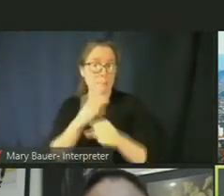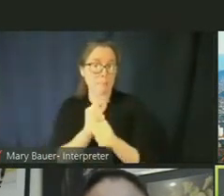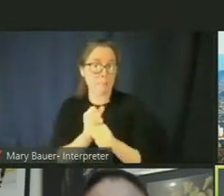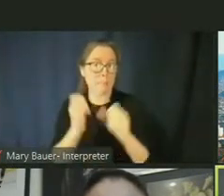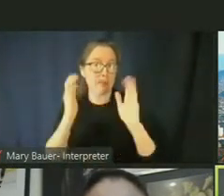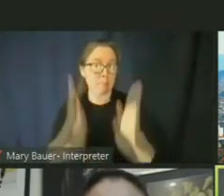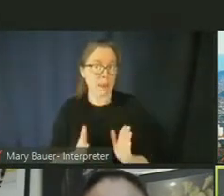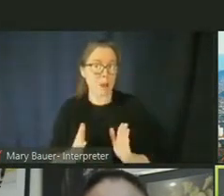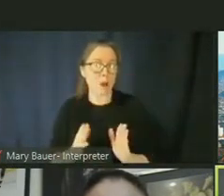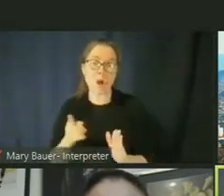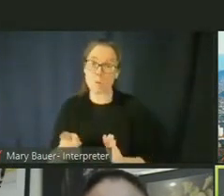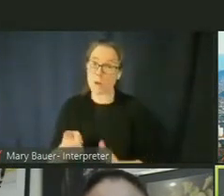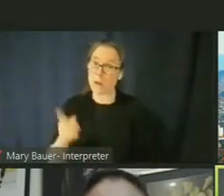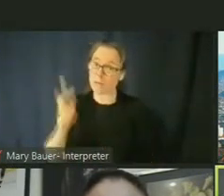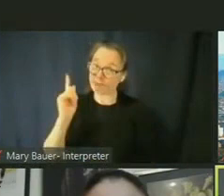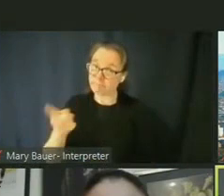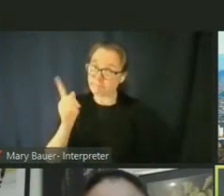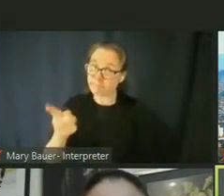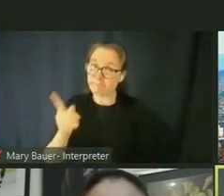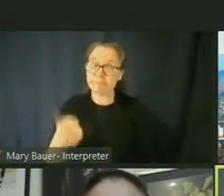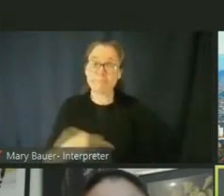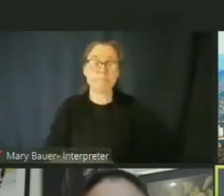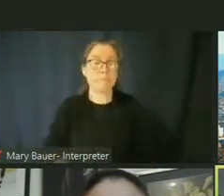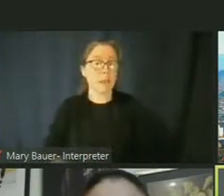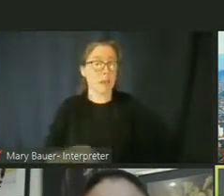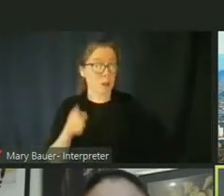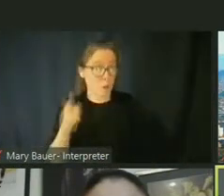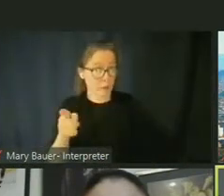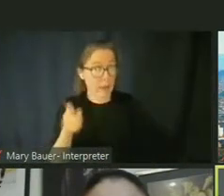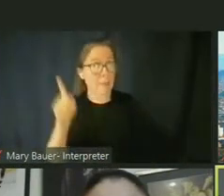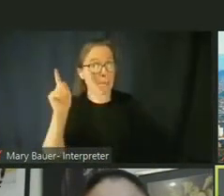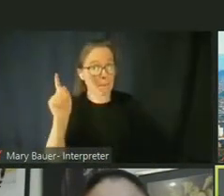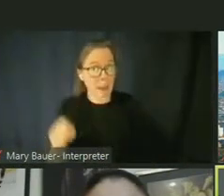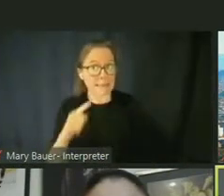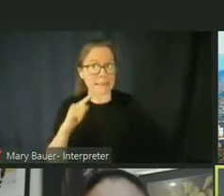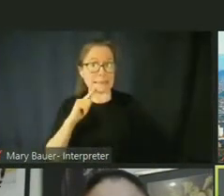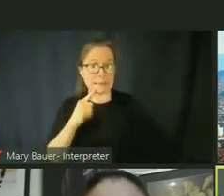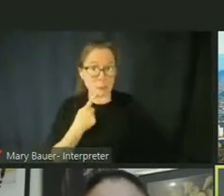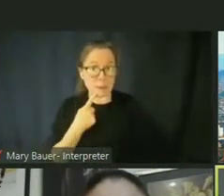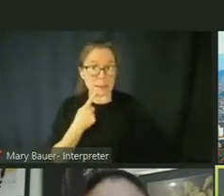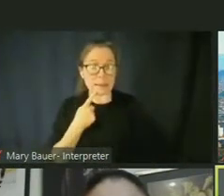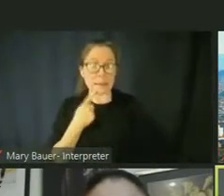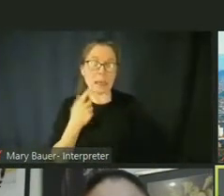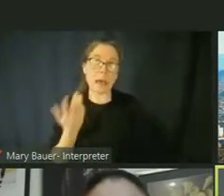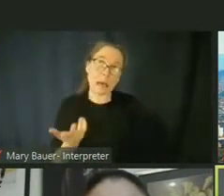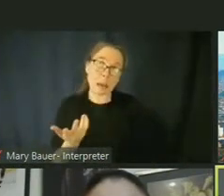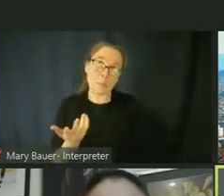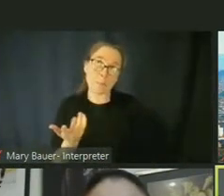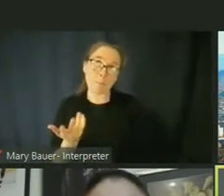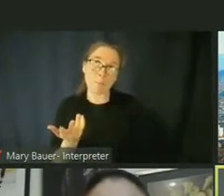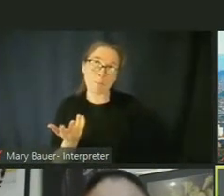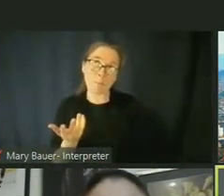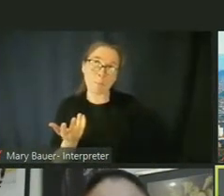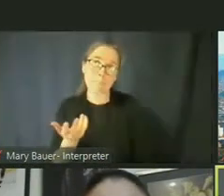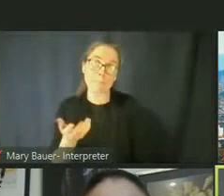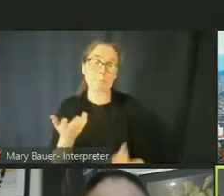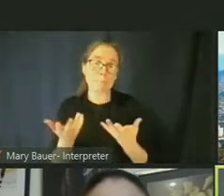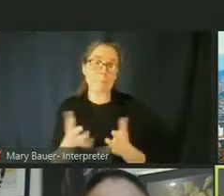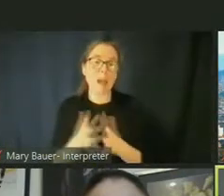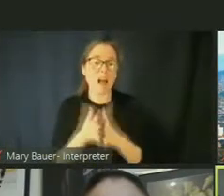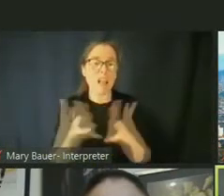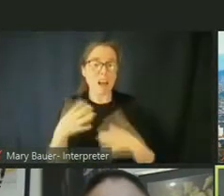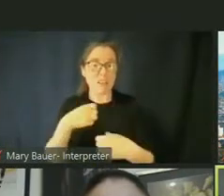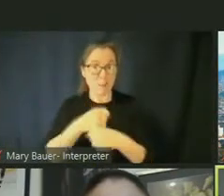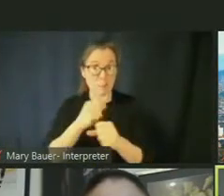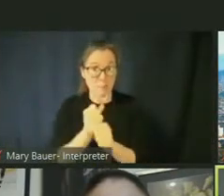held to the fire. And I will say that you can think of this as so much of the vaccine production